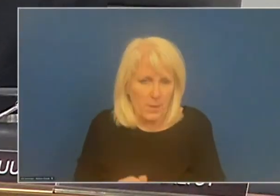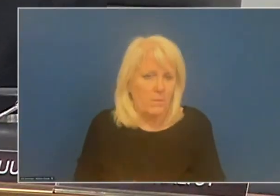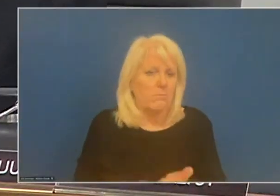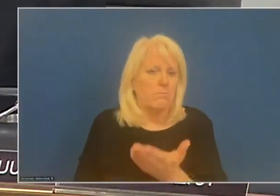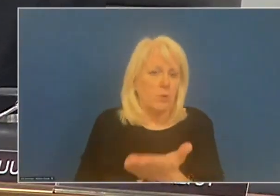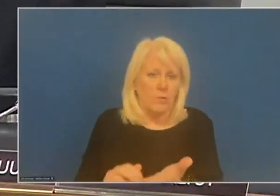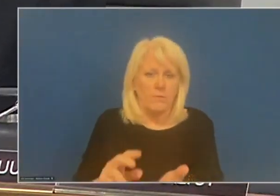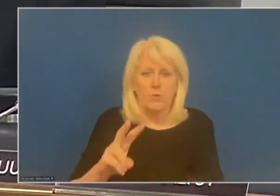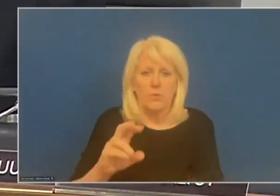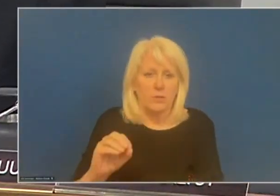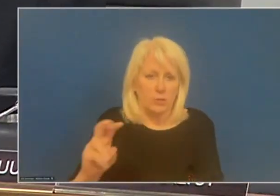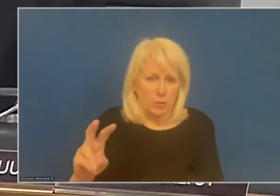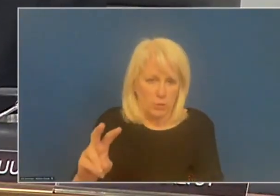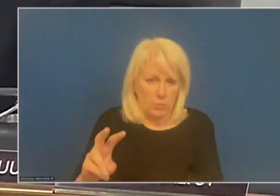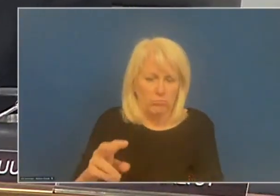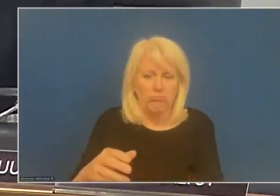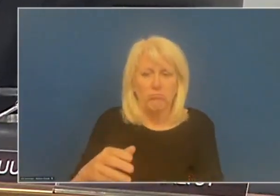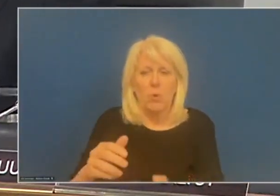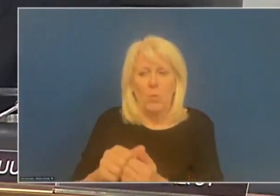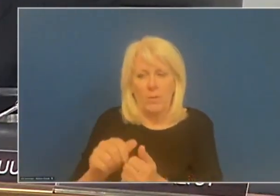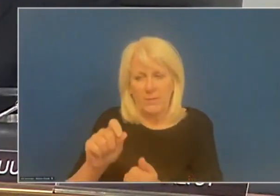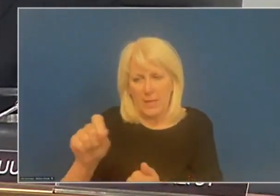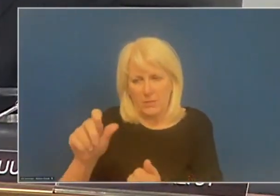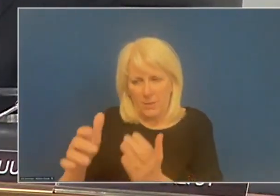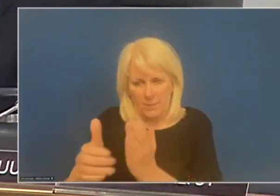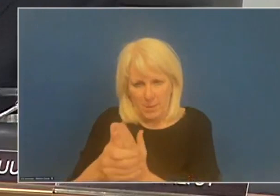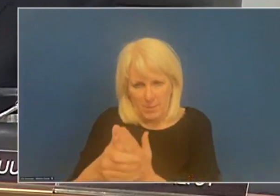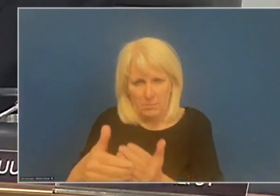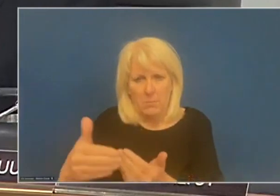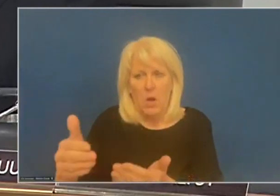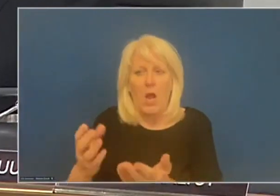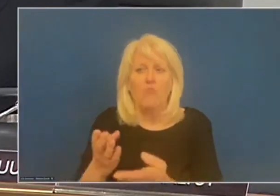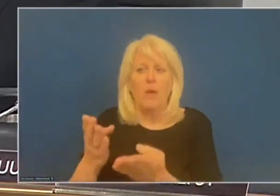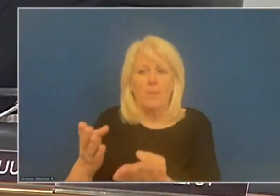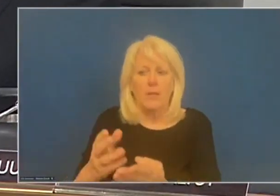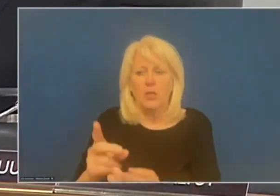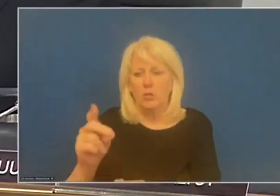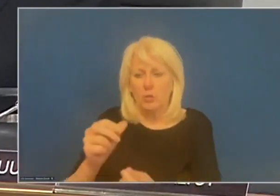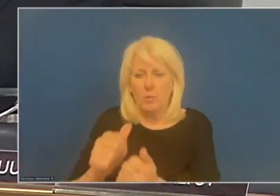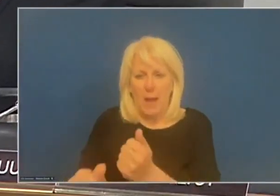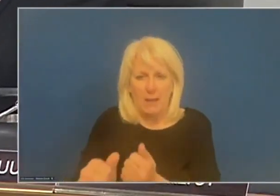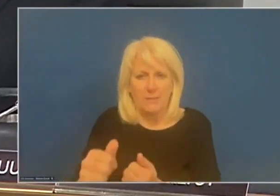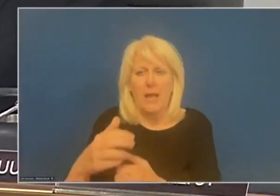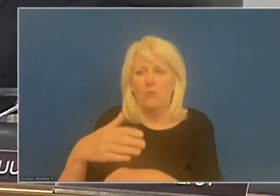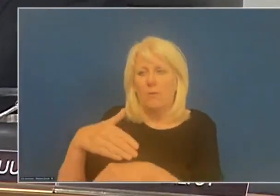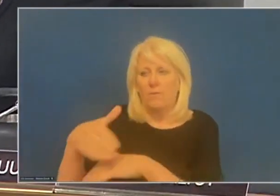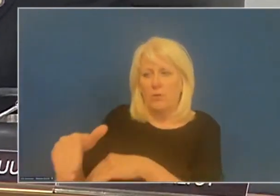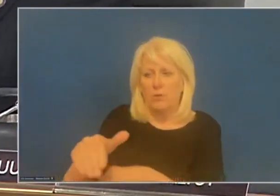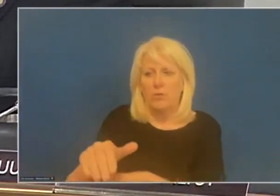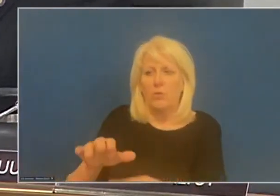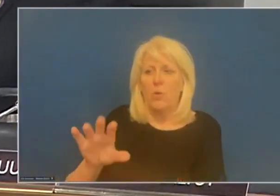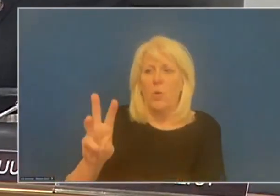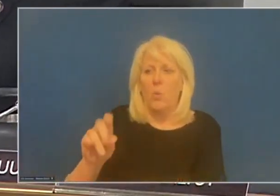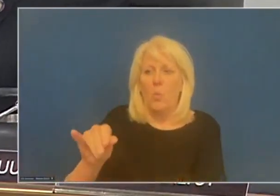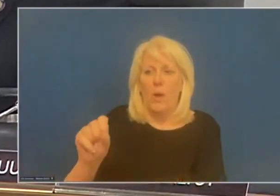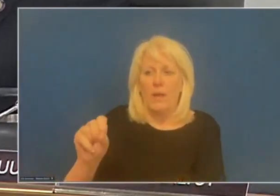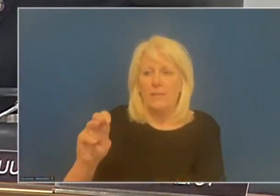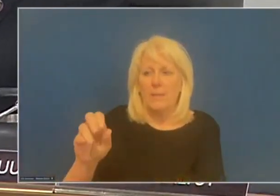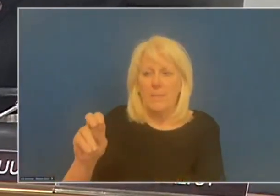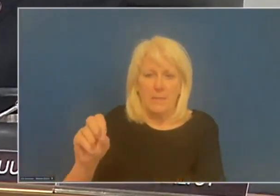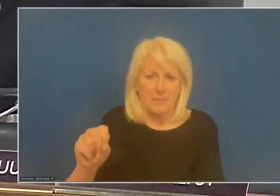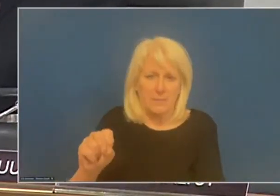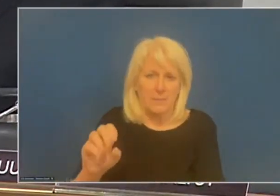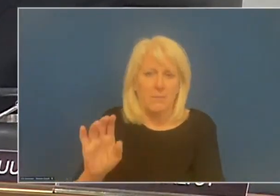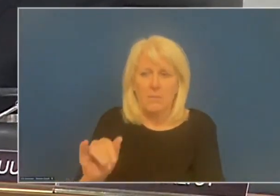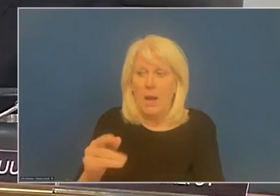as amended by the -5 to the floor with a do pass recommendation that the bill be referred to the Joint Committee on Ways and Means by prior reference. Is